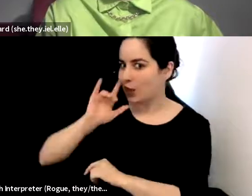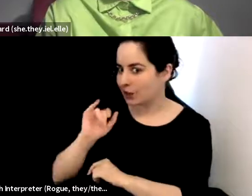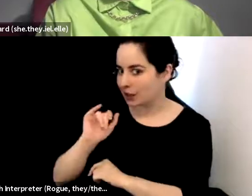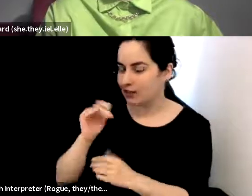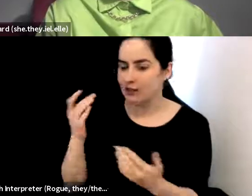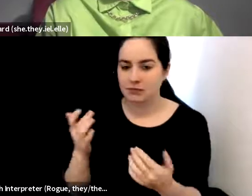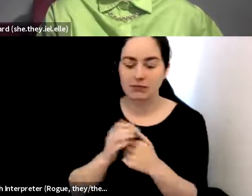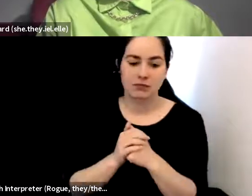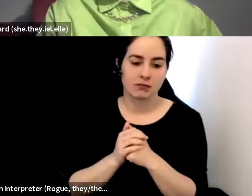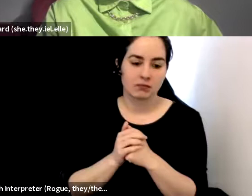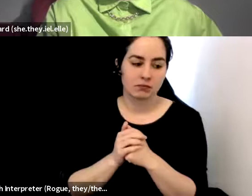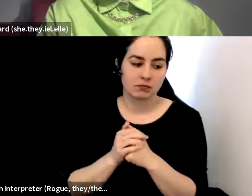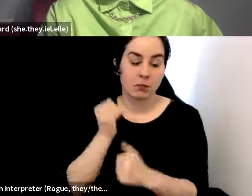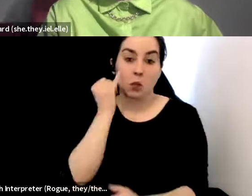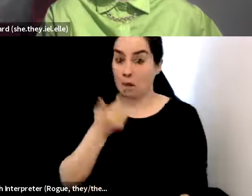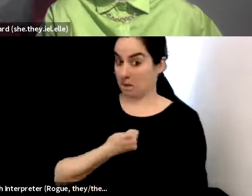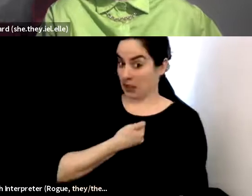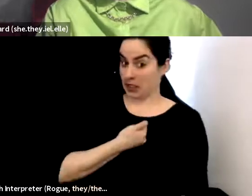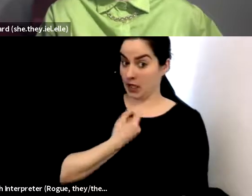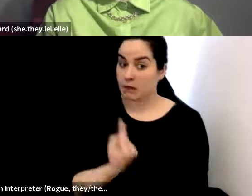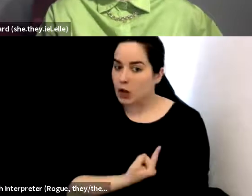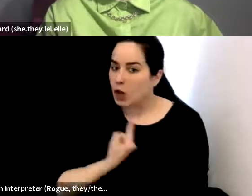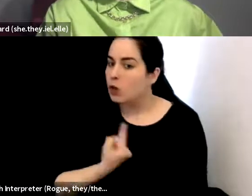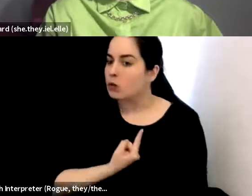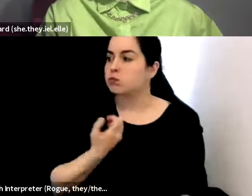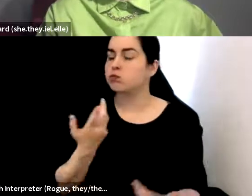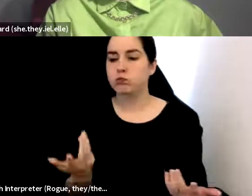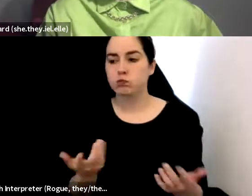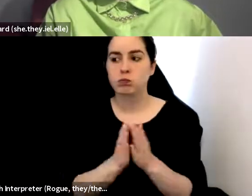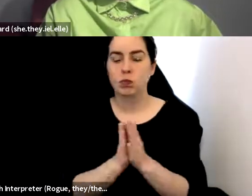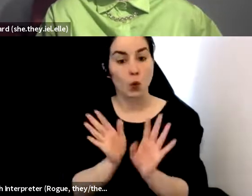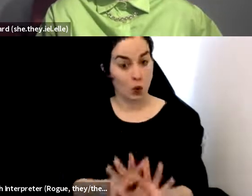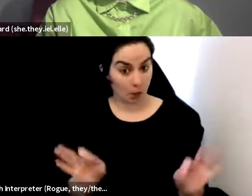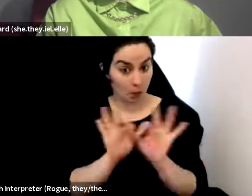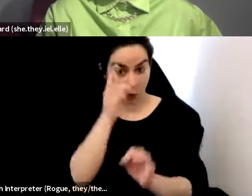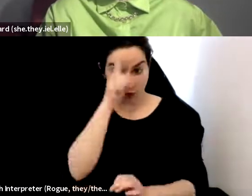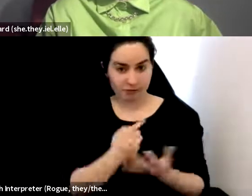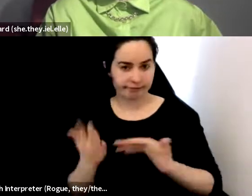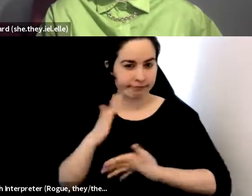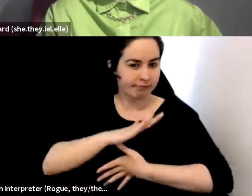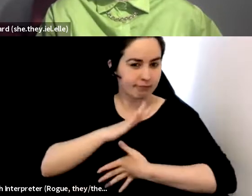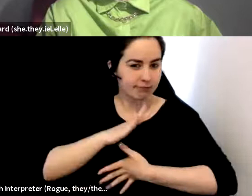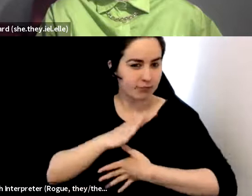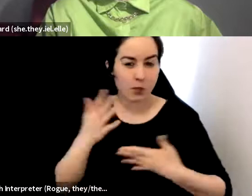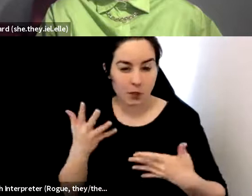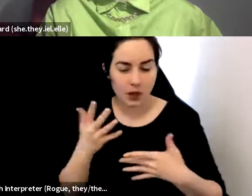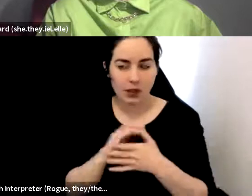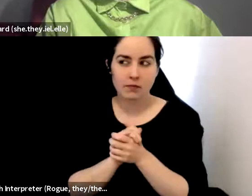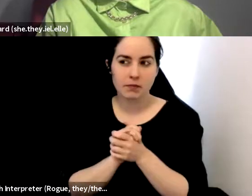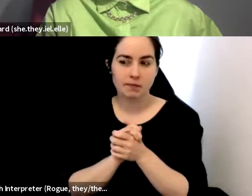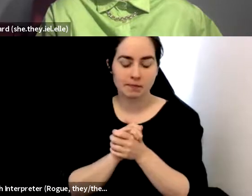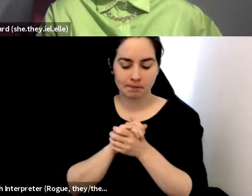If I'm beginning the project on my own, if it's something I'm creating by myself, it's important to me that I create a